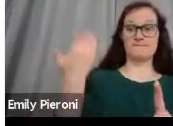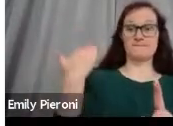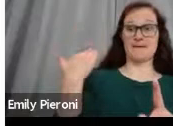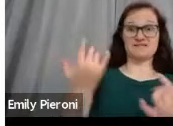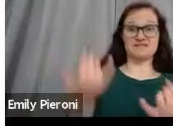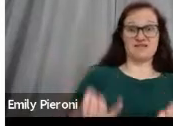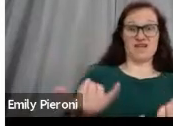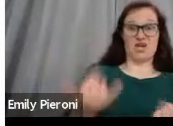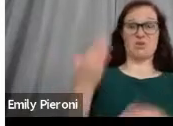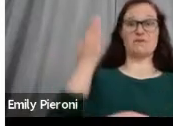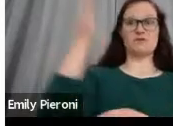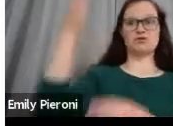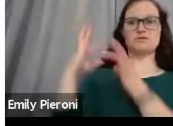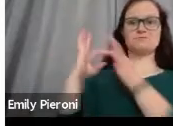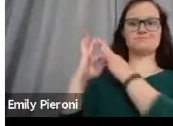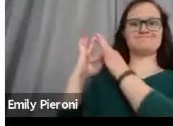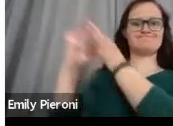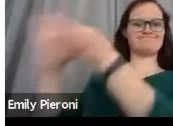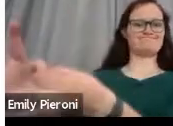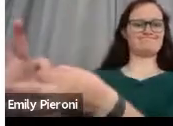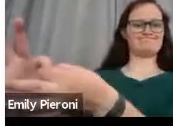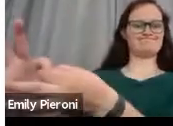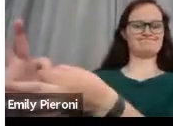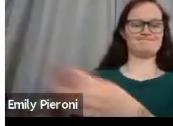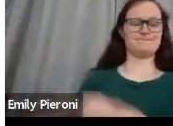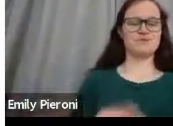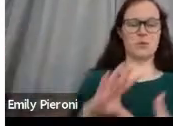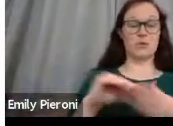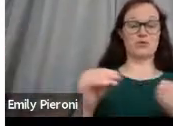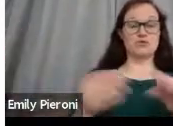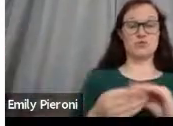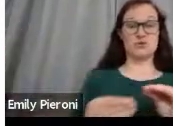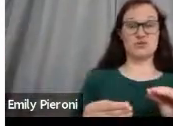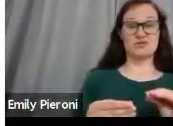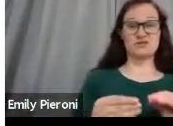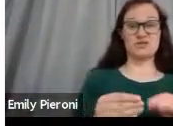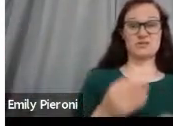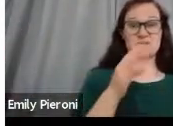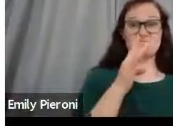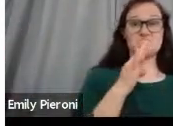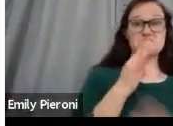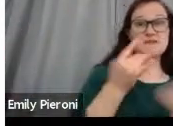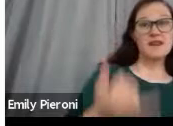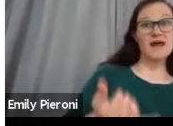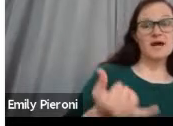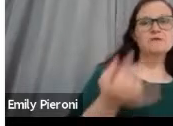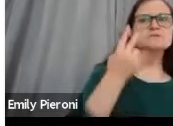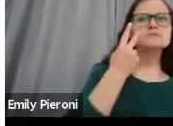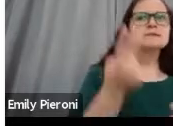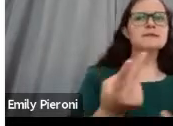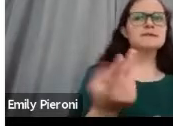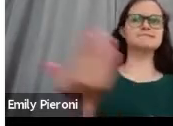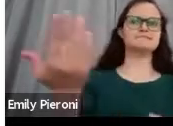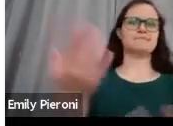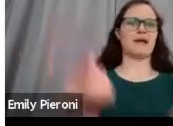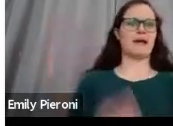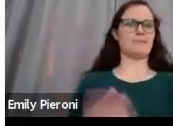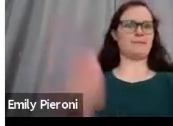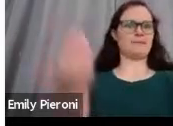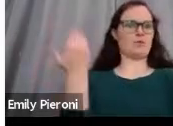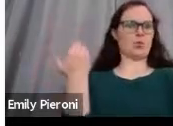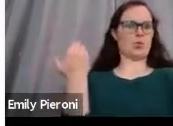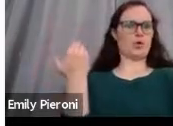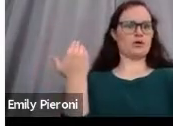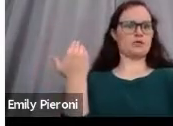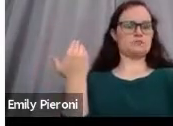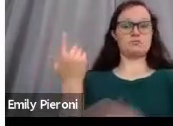So the stories that we tell now are looking back at our past, where we are currently, and what we want to have